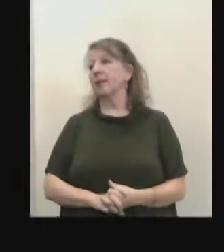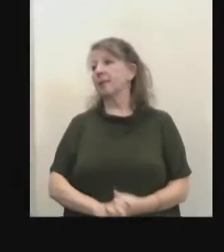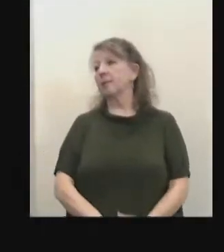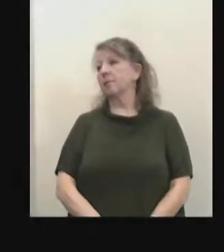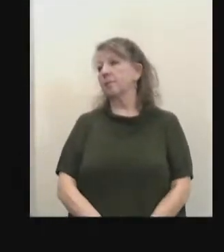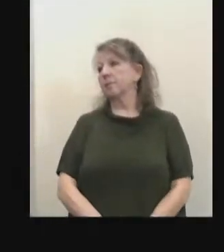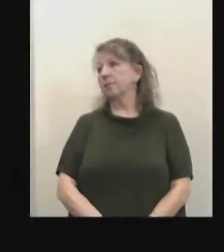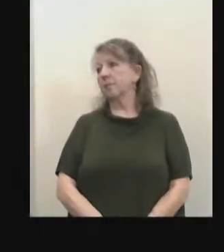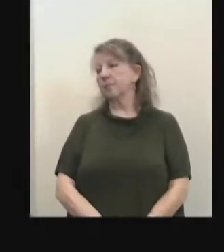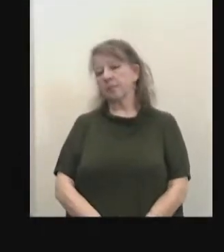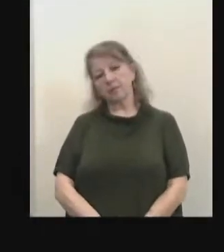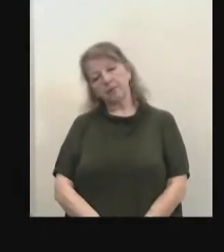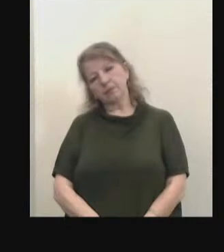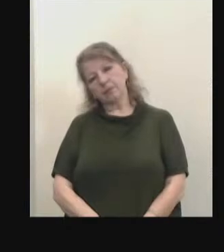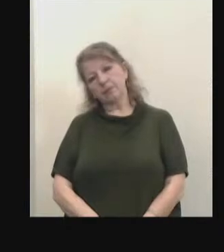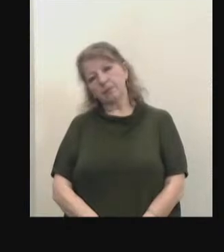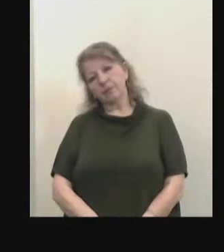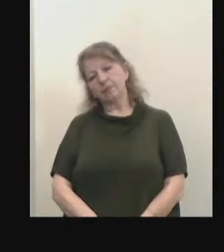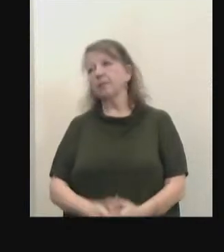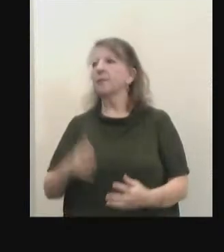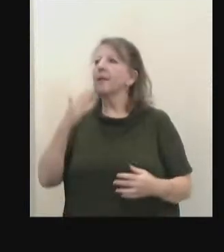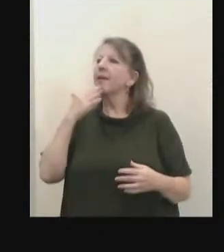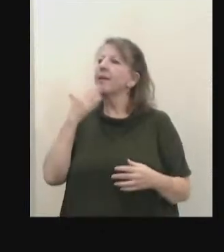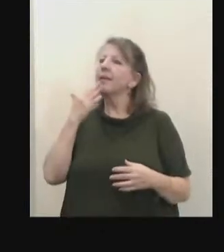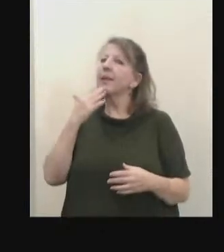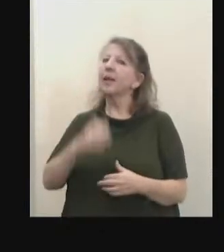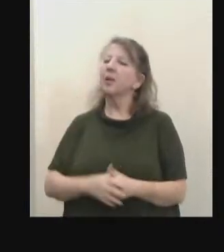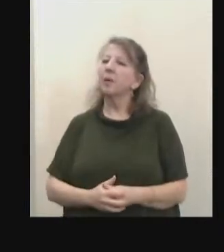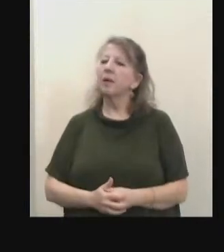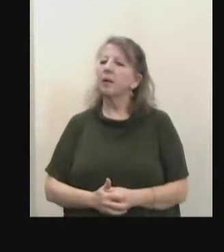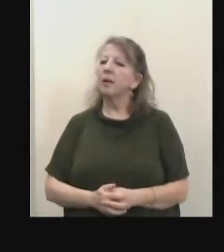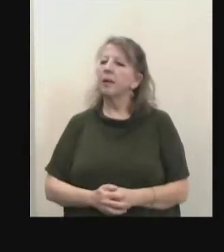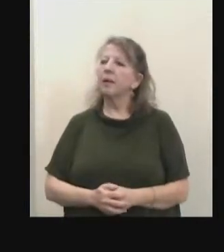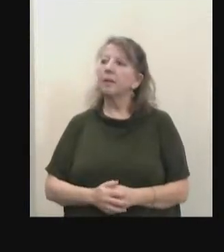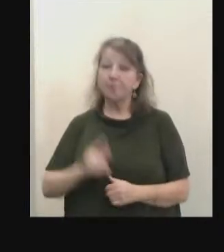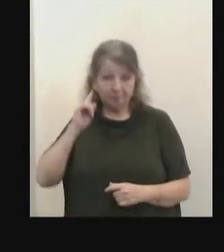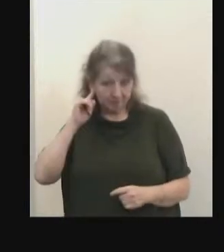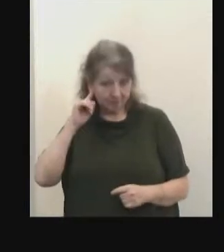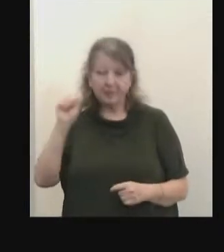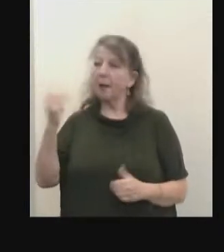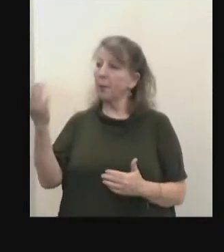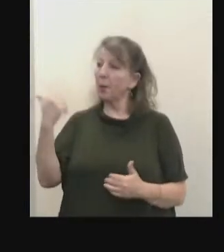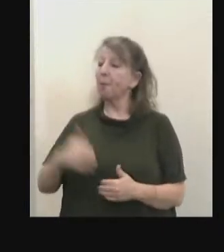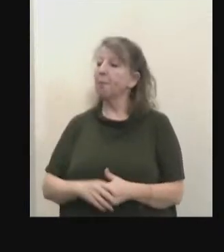you there, Eileen? Thank you, County Executive. Can you hear me okay? Yes, go ahead.